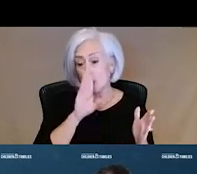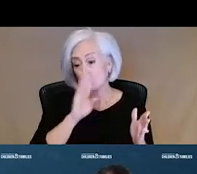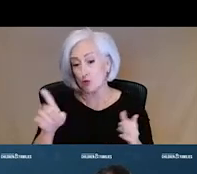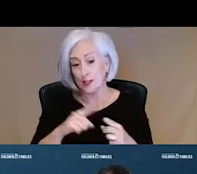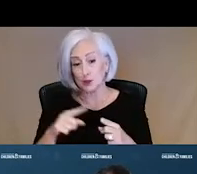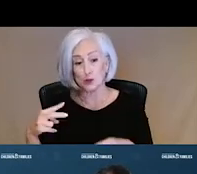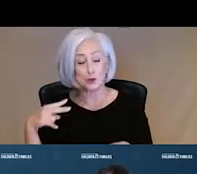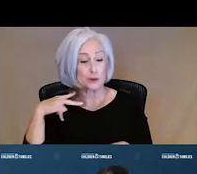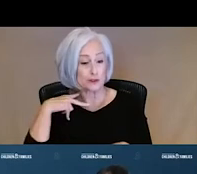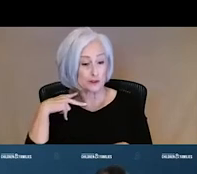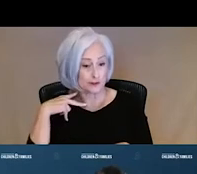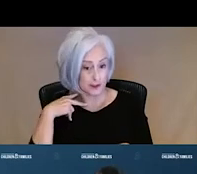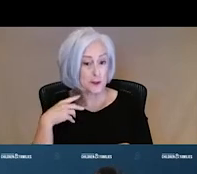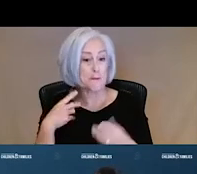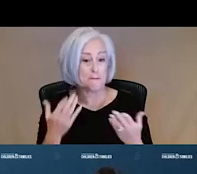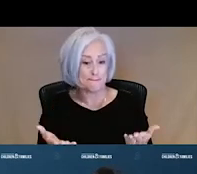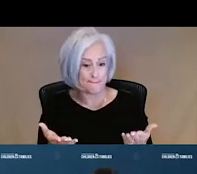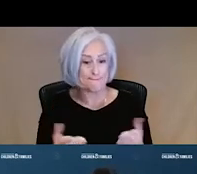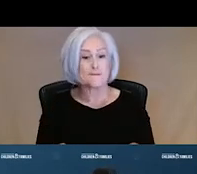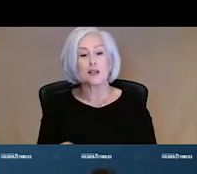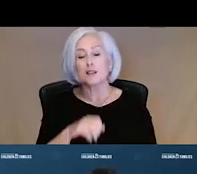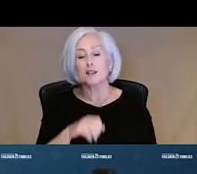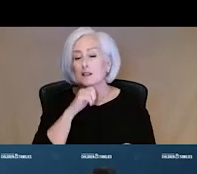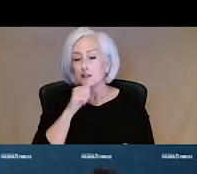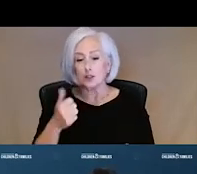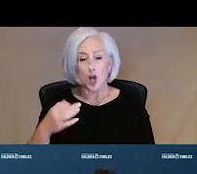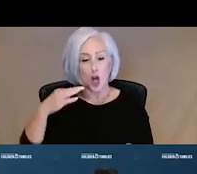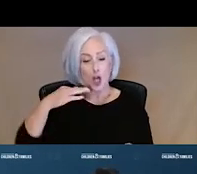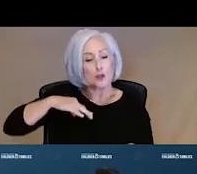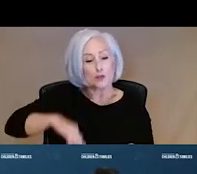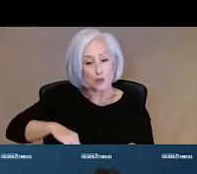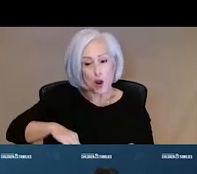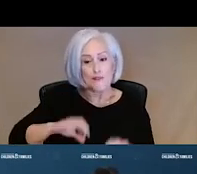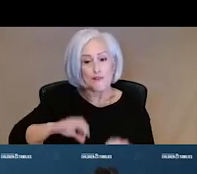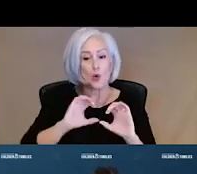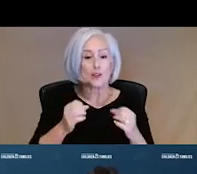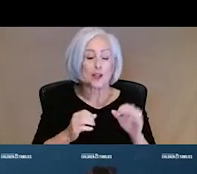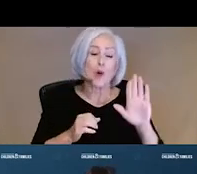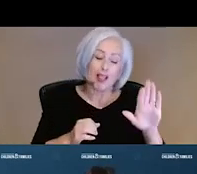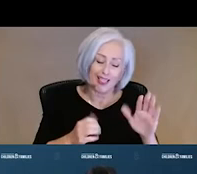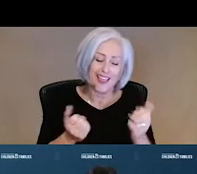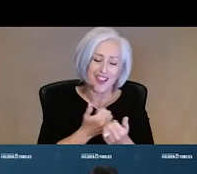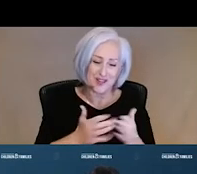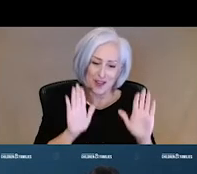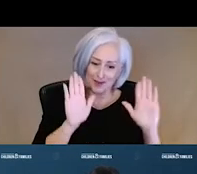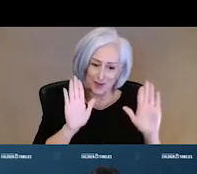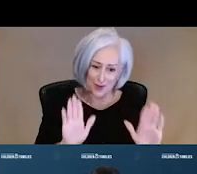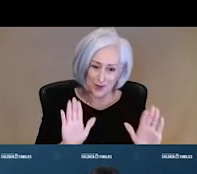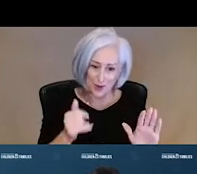to the landlord. Nonprofit organizations are, everyone did an excellent job. Thank you very much for